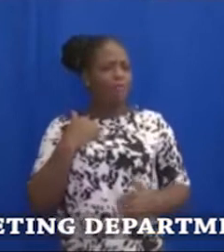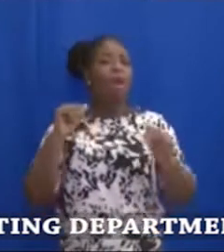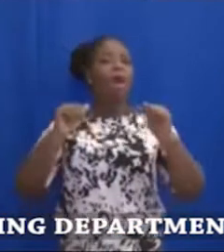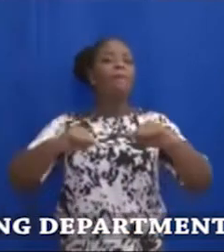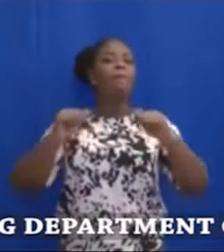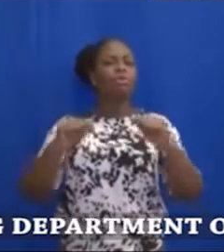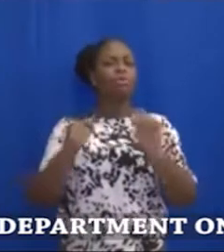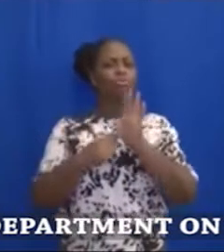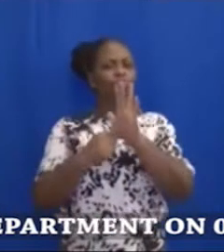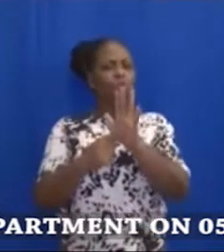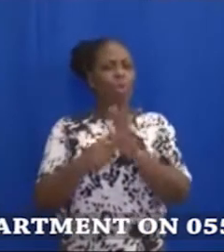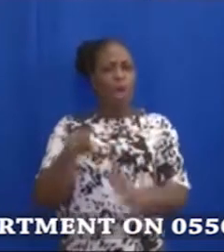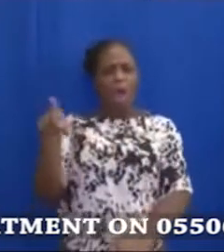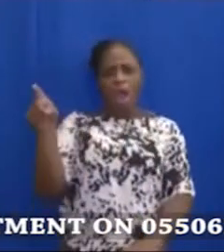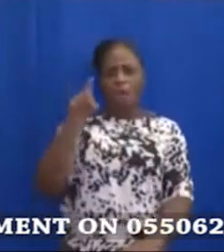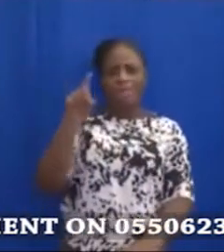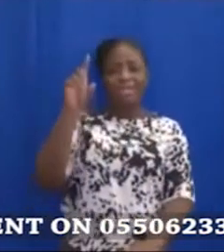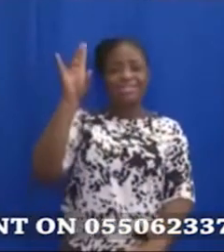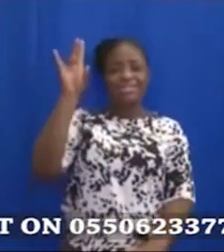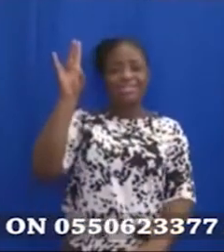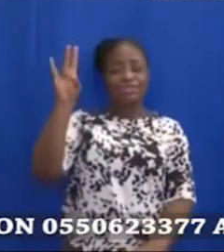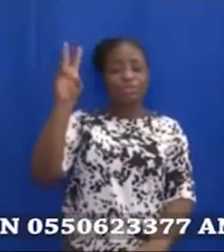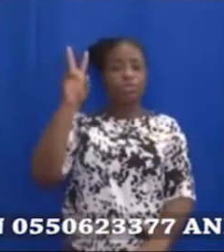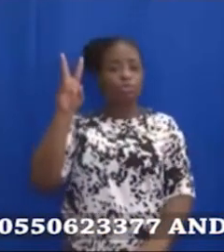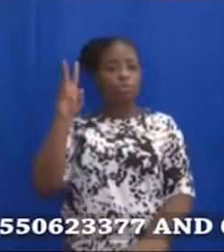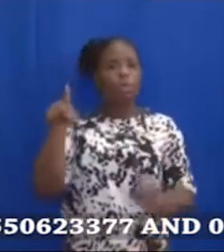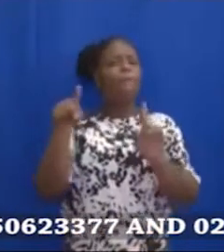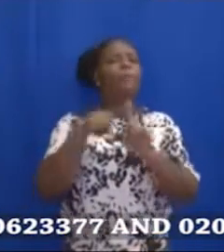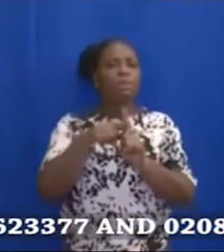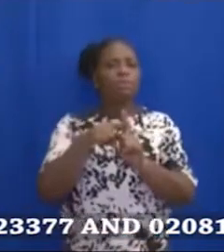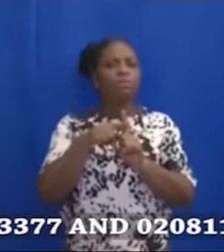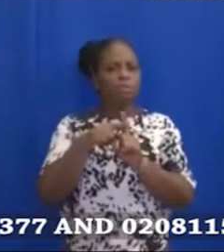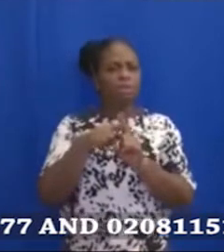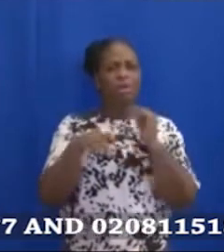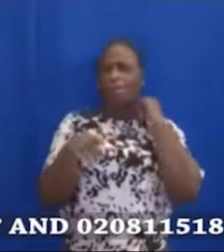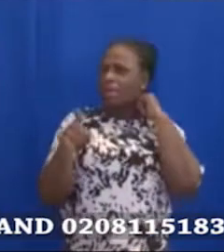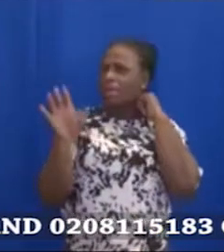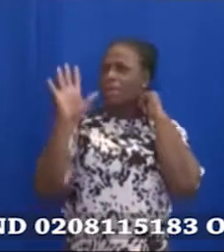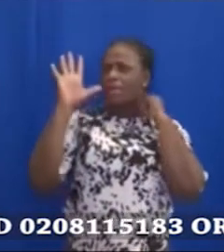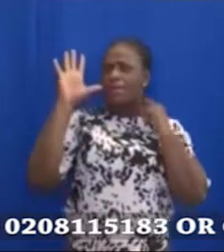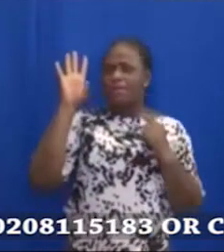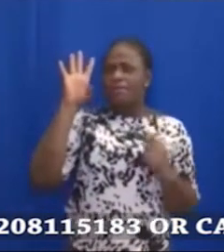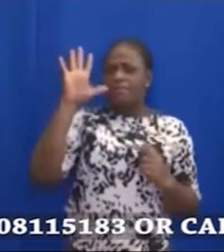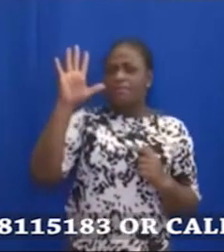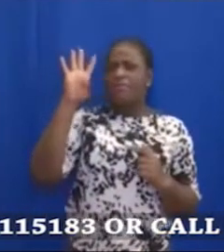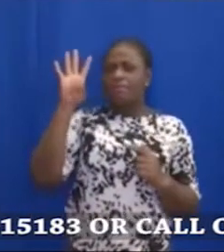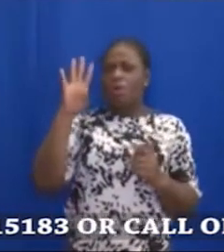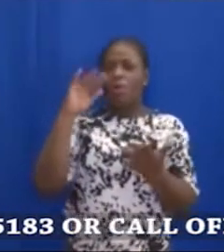172 positive cases among some 54,000 arriving international